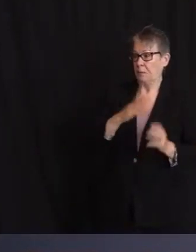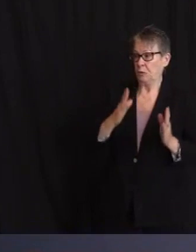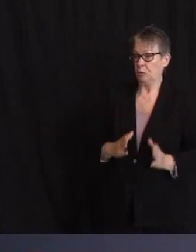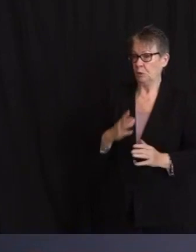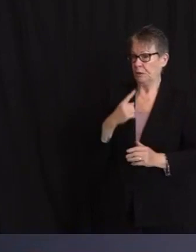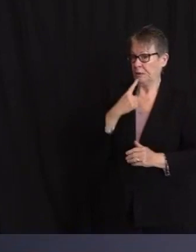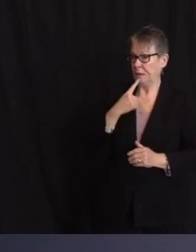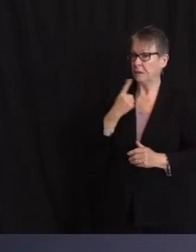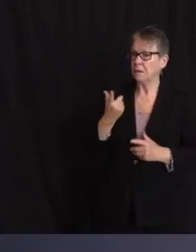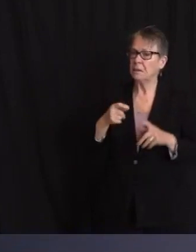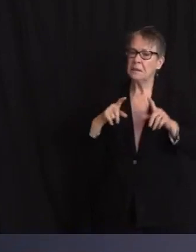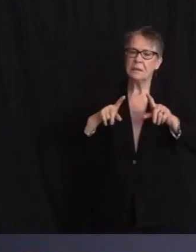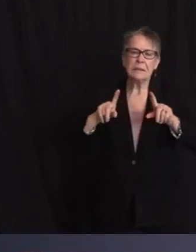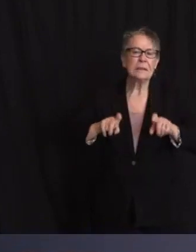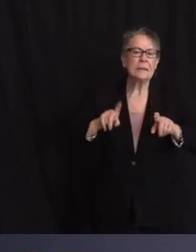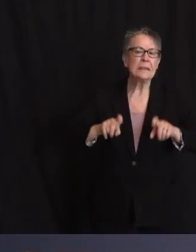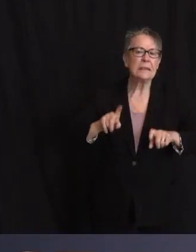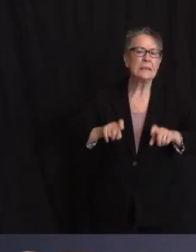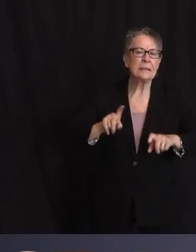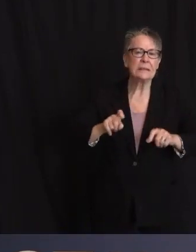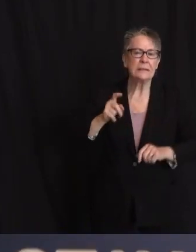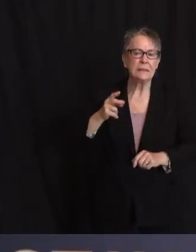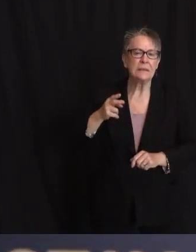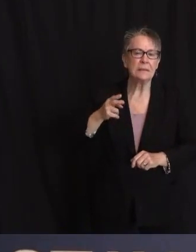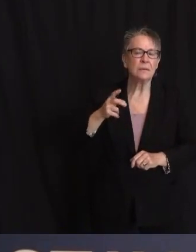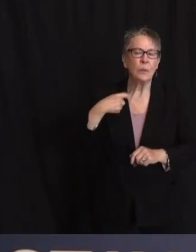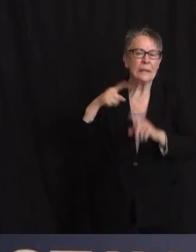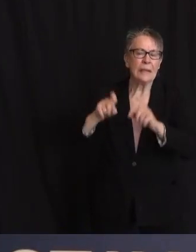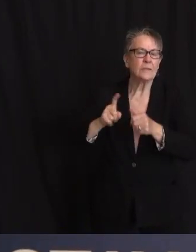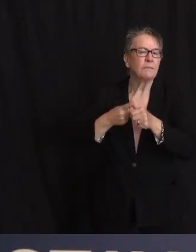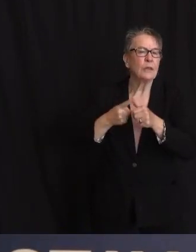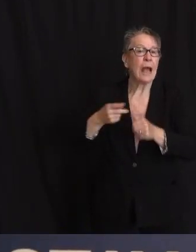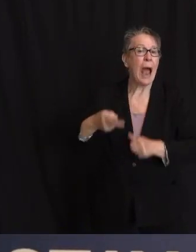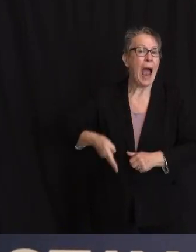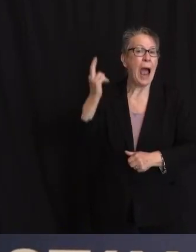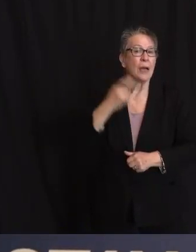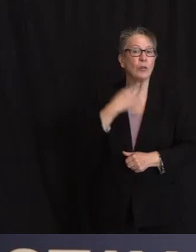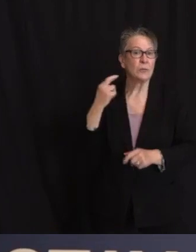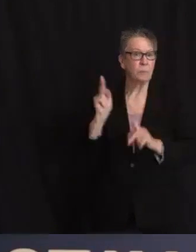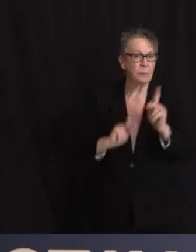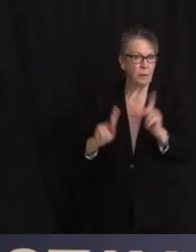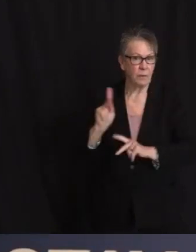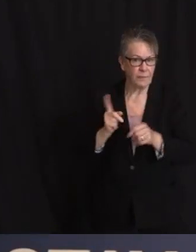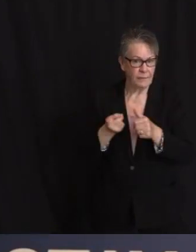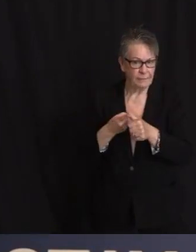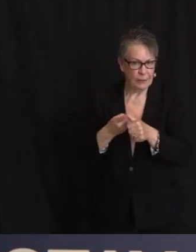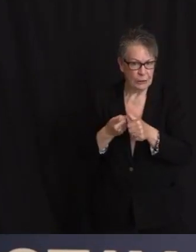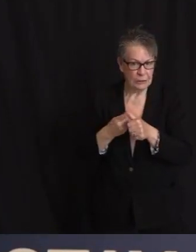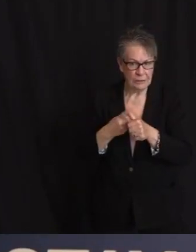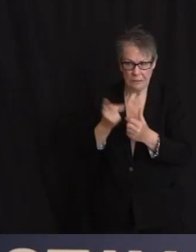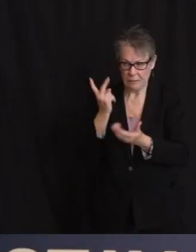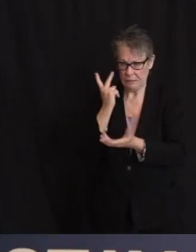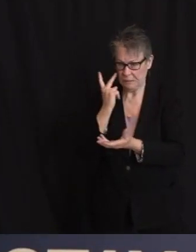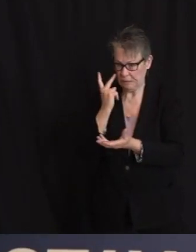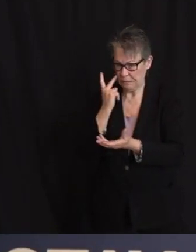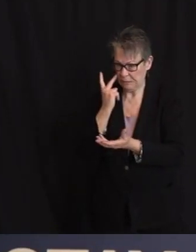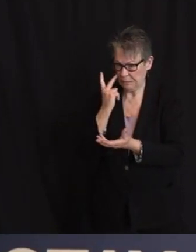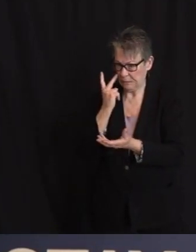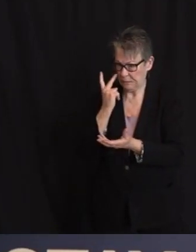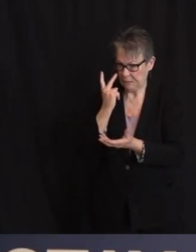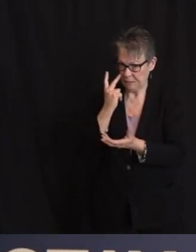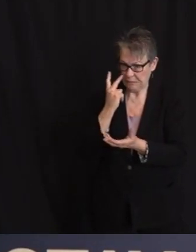over a shorter period of time to see how we do with it. So that'll be started within the next 2